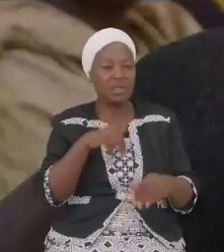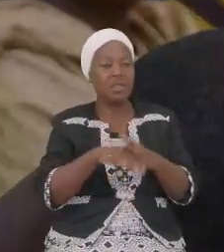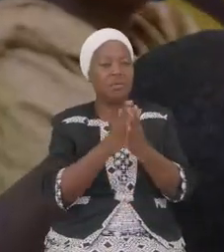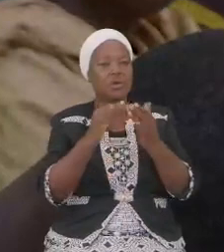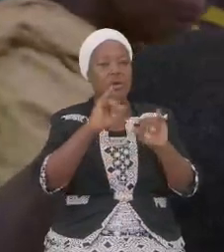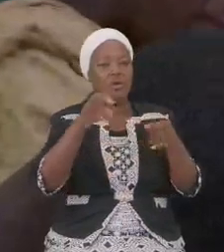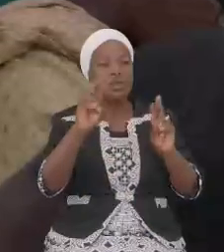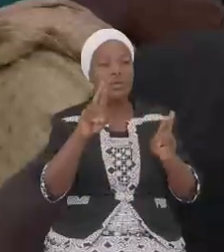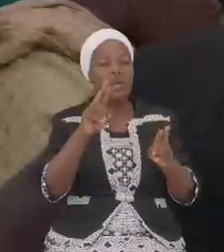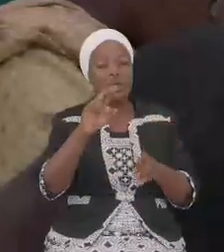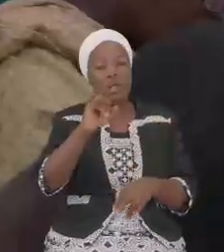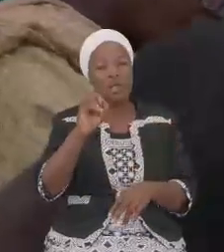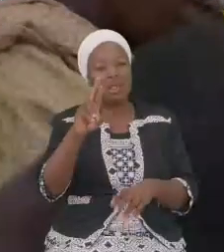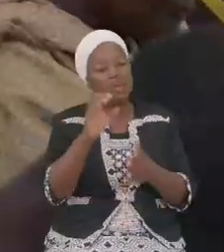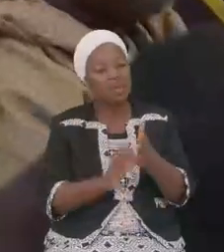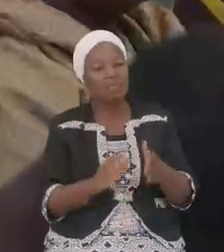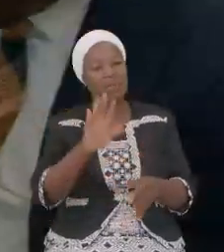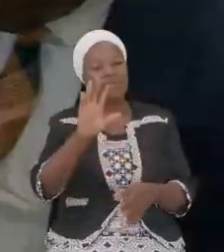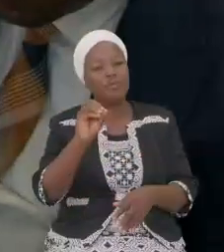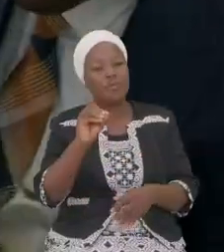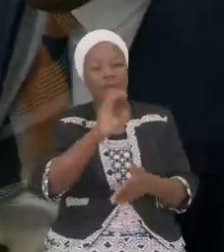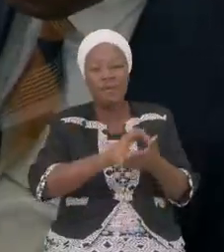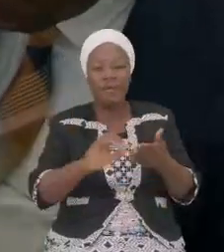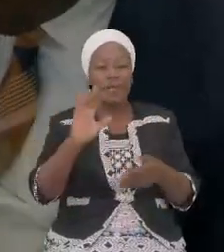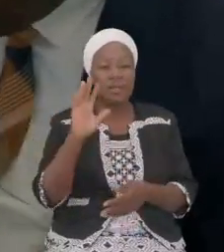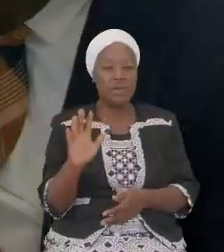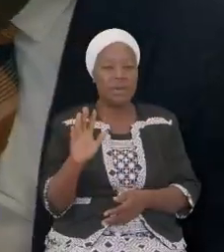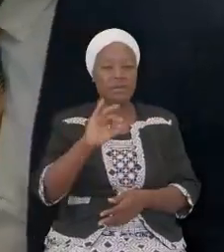Jeremiah chapter 50 verse 5,